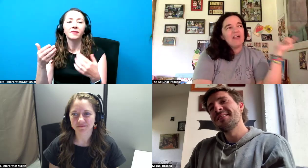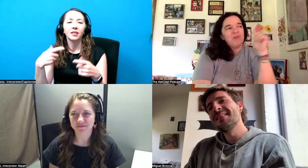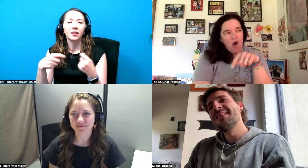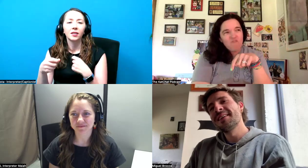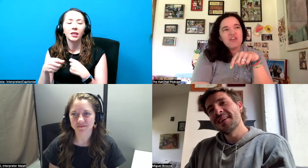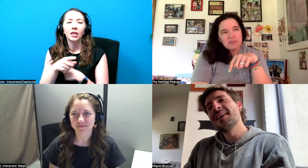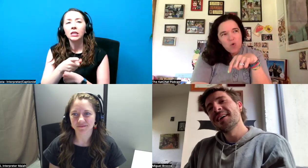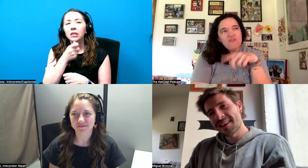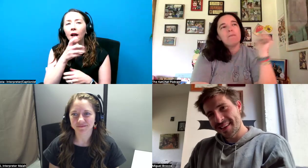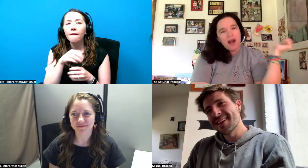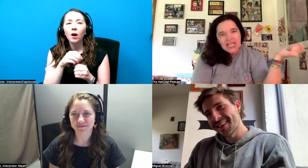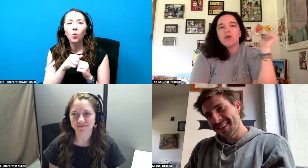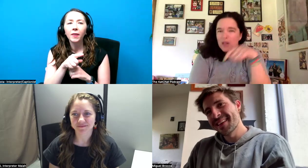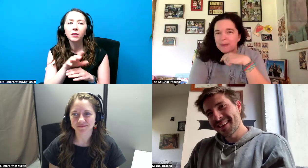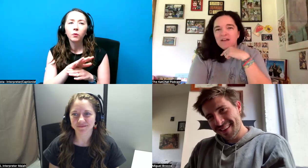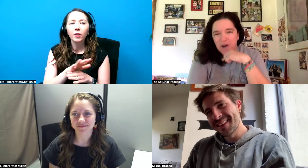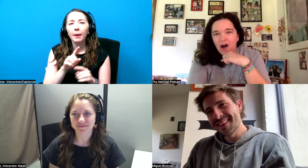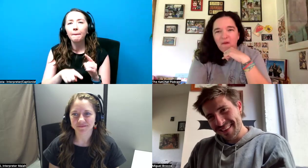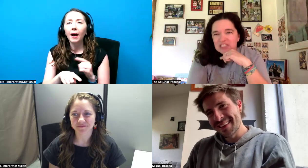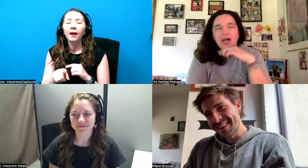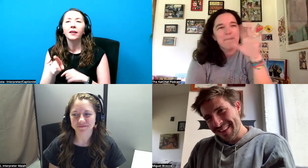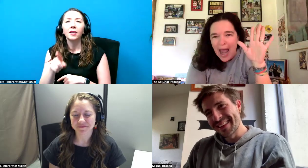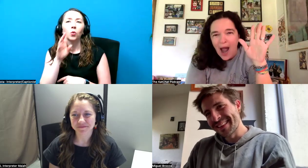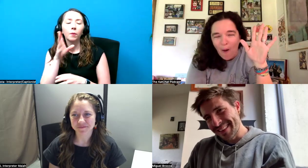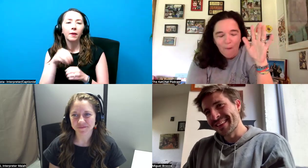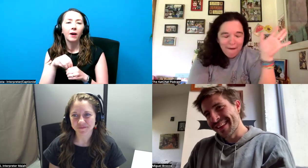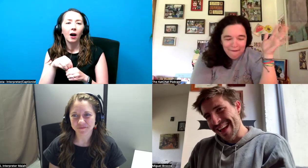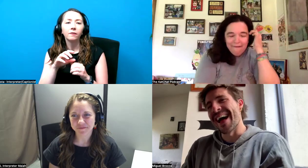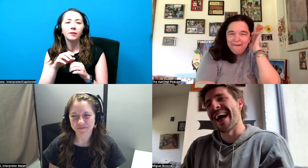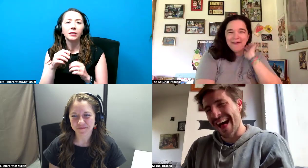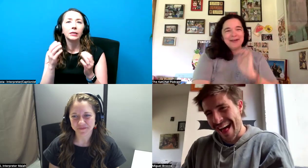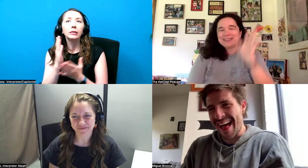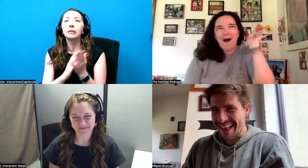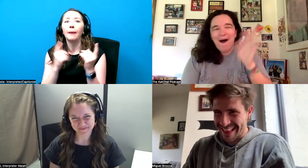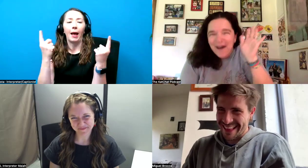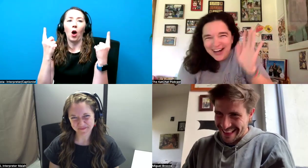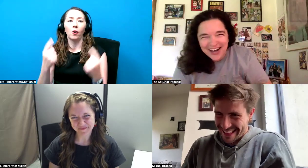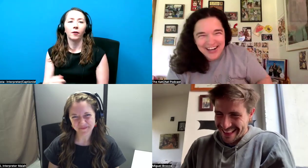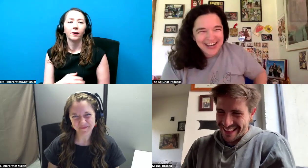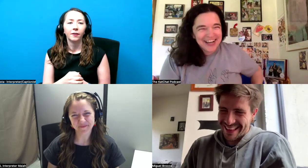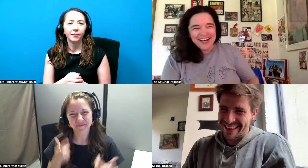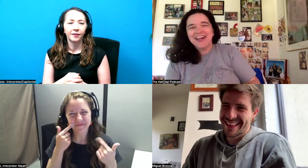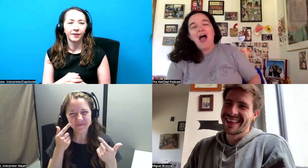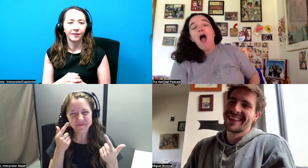he's not involved with this movie, but he will be involved somehow. So